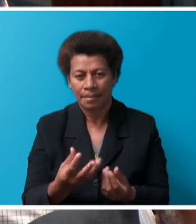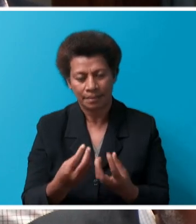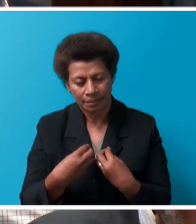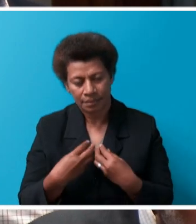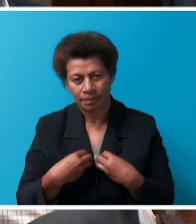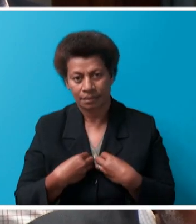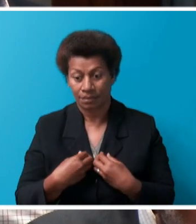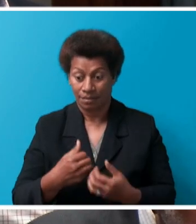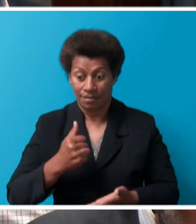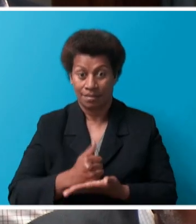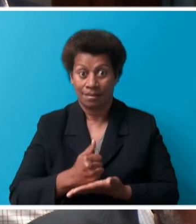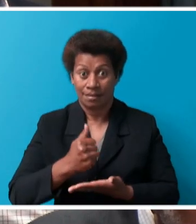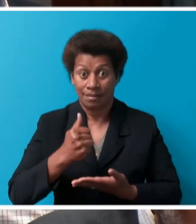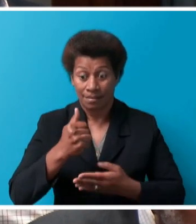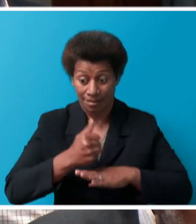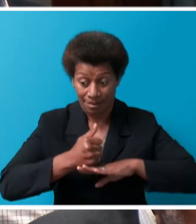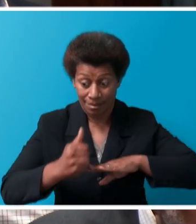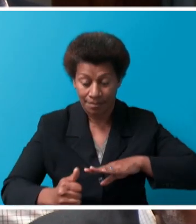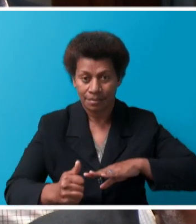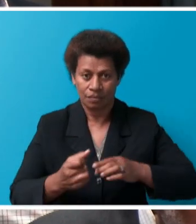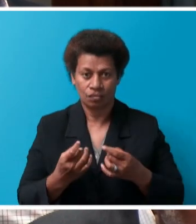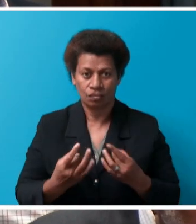standing behind them every step of the way.